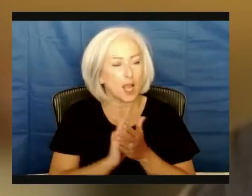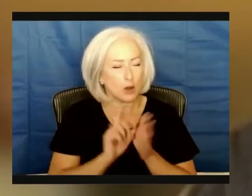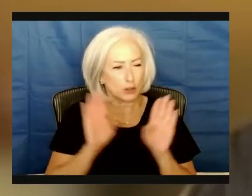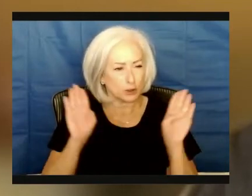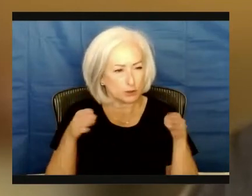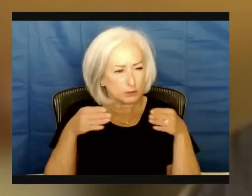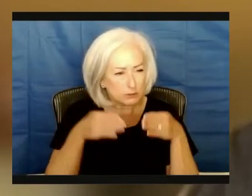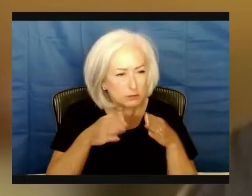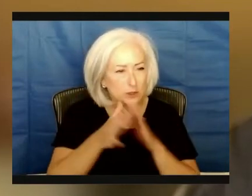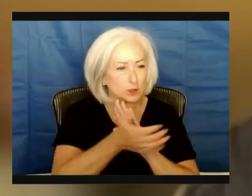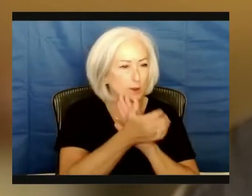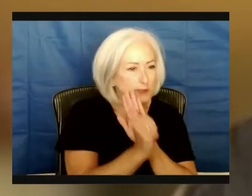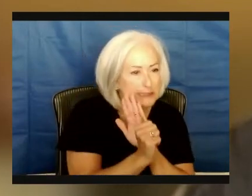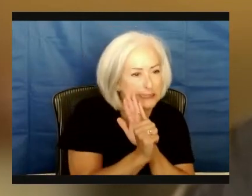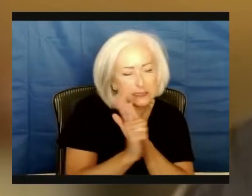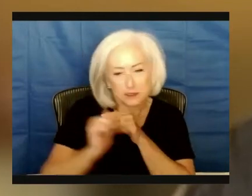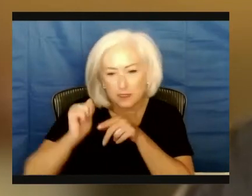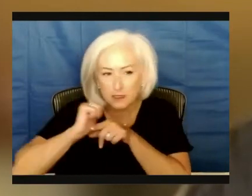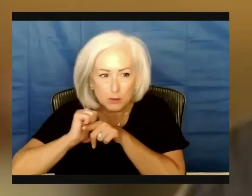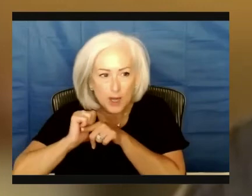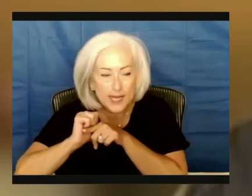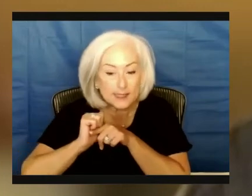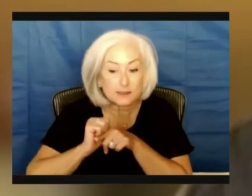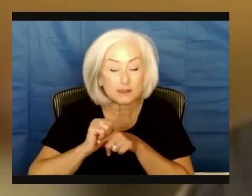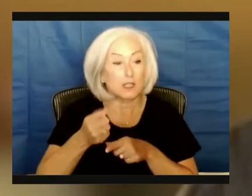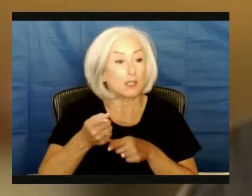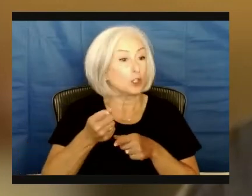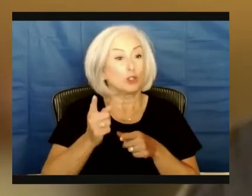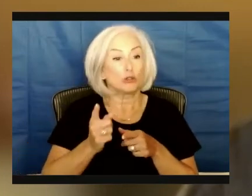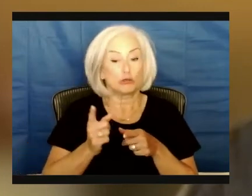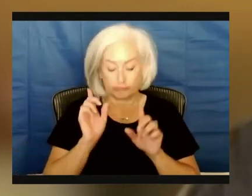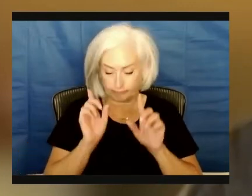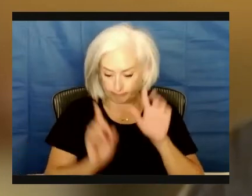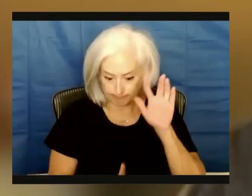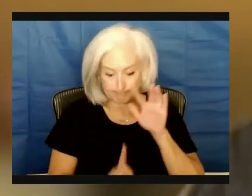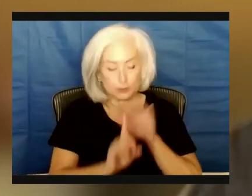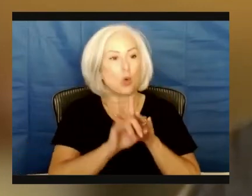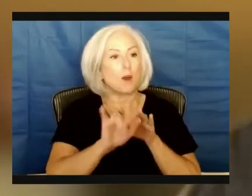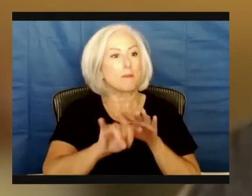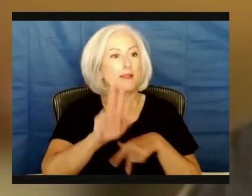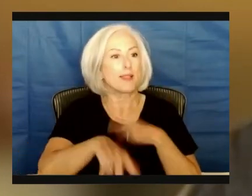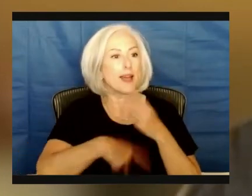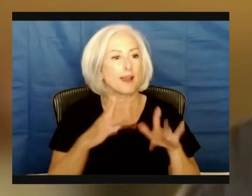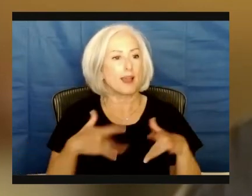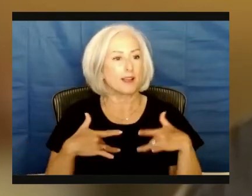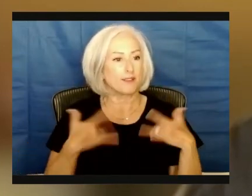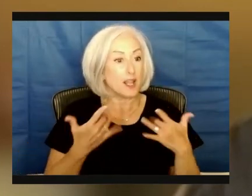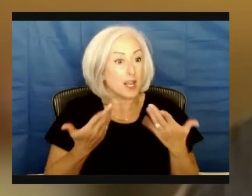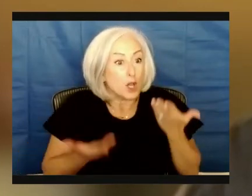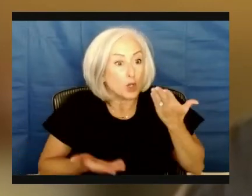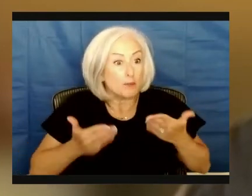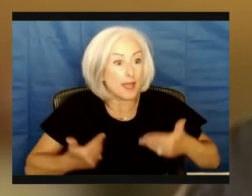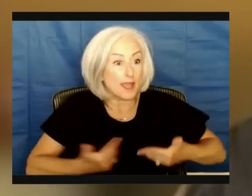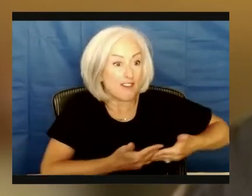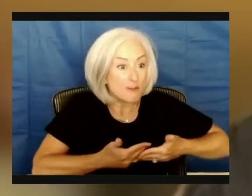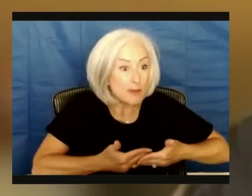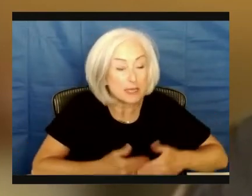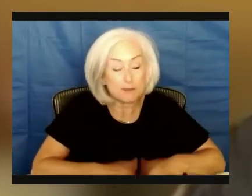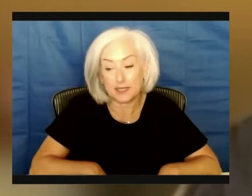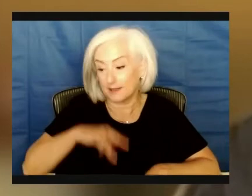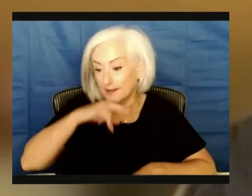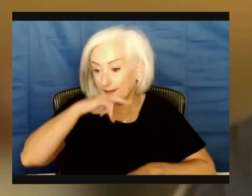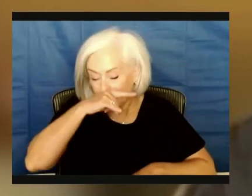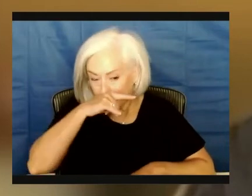to an incident like this, as you said, you could have toddlers, you could have seniors, kids, and it could be trauma. You could